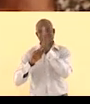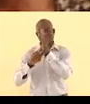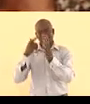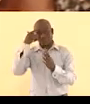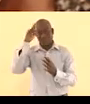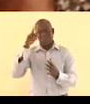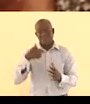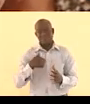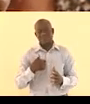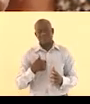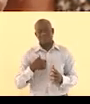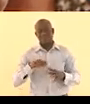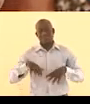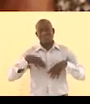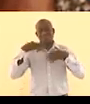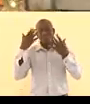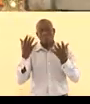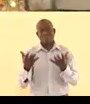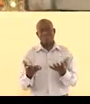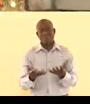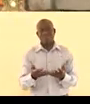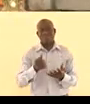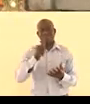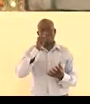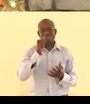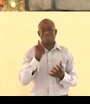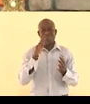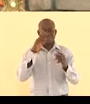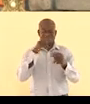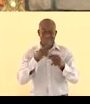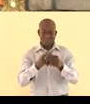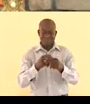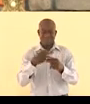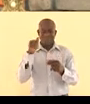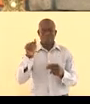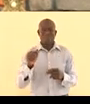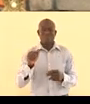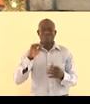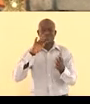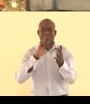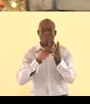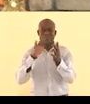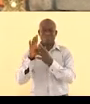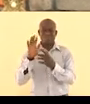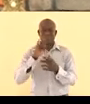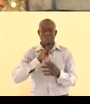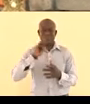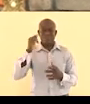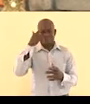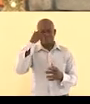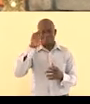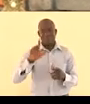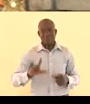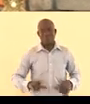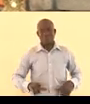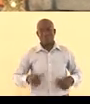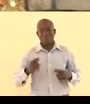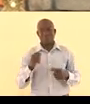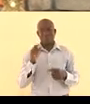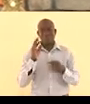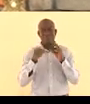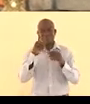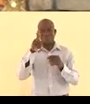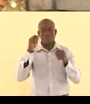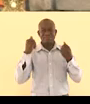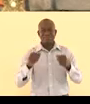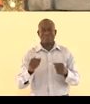That shows, for me, it just shows how sacred the name of Jesus really is for your heart. If you